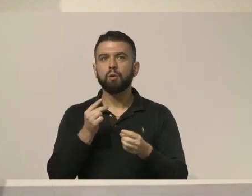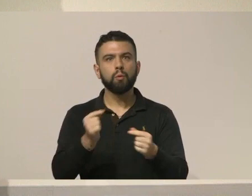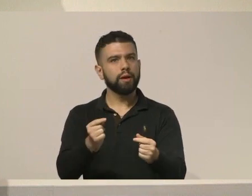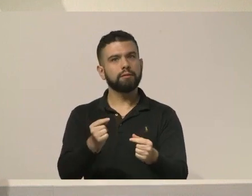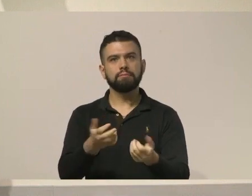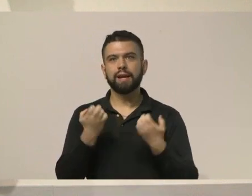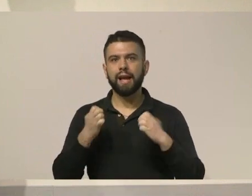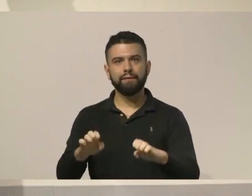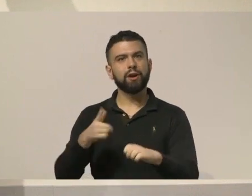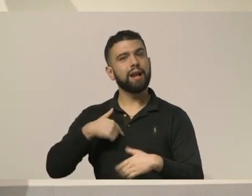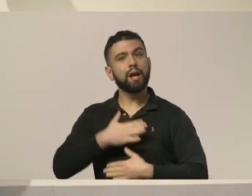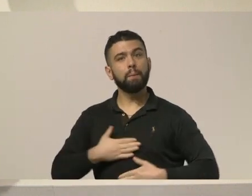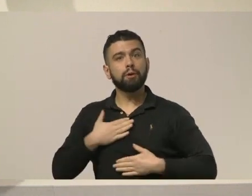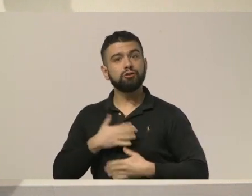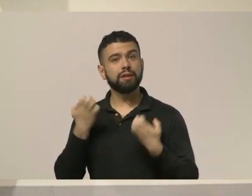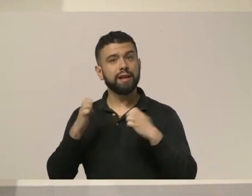efforts.